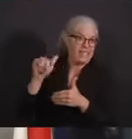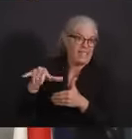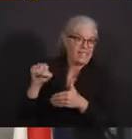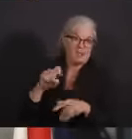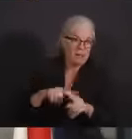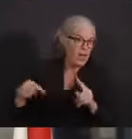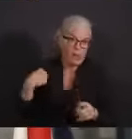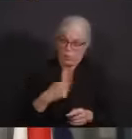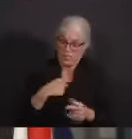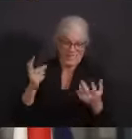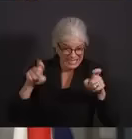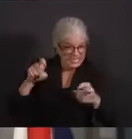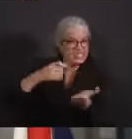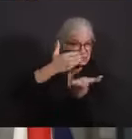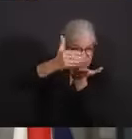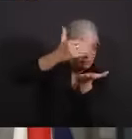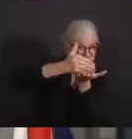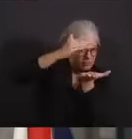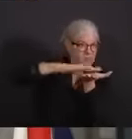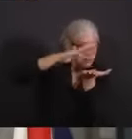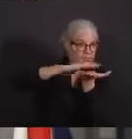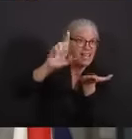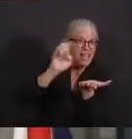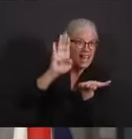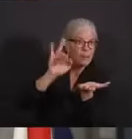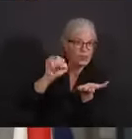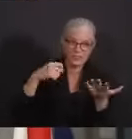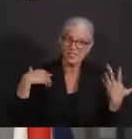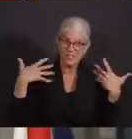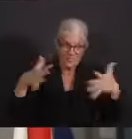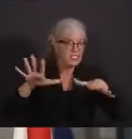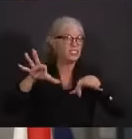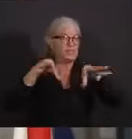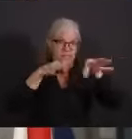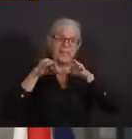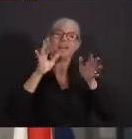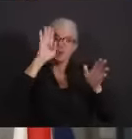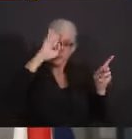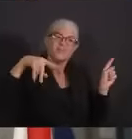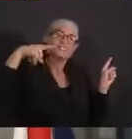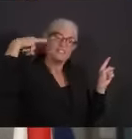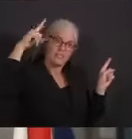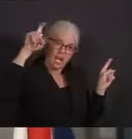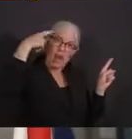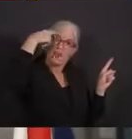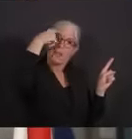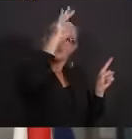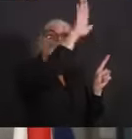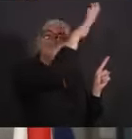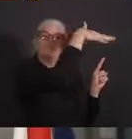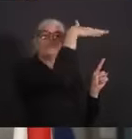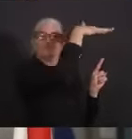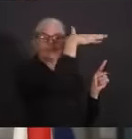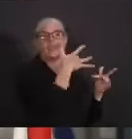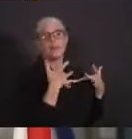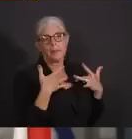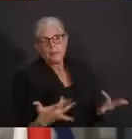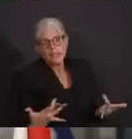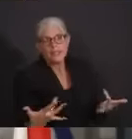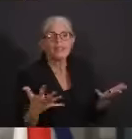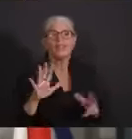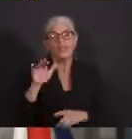again. We've shown how government sometimes, unfortunately, usually private sector is better than us,